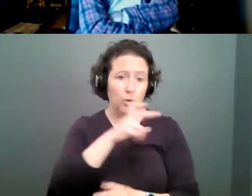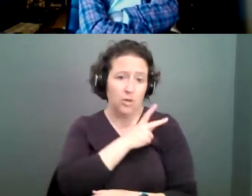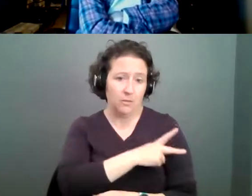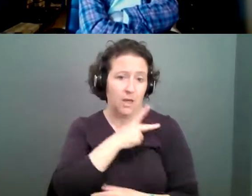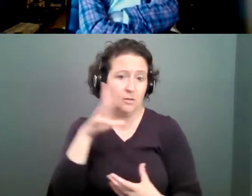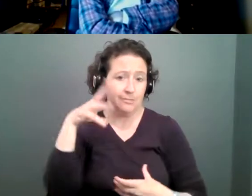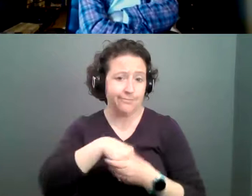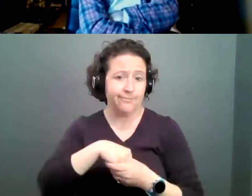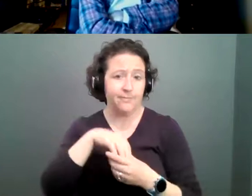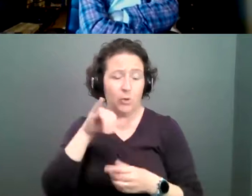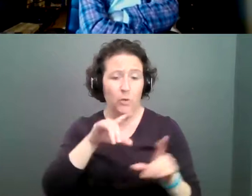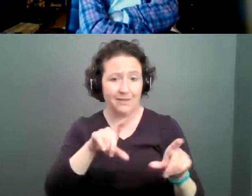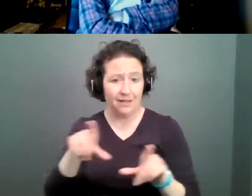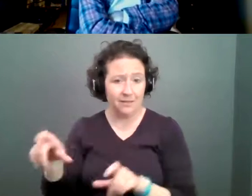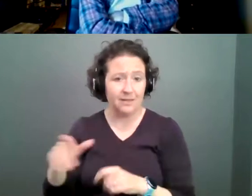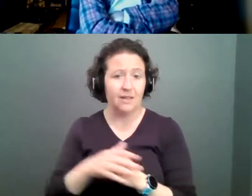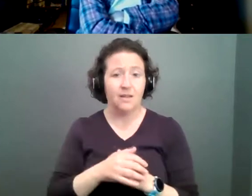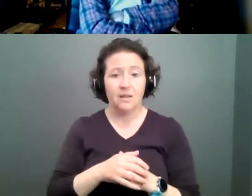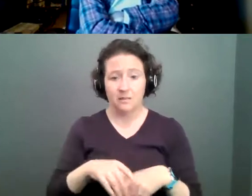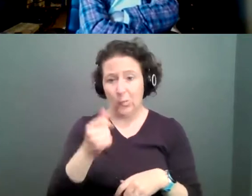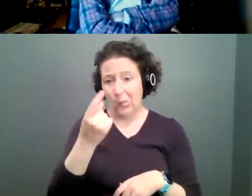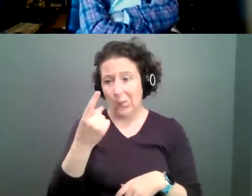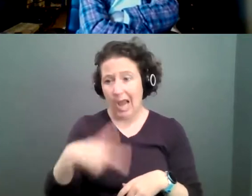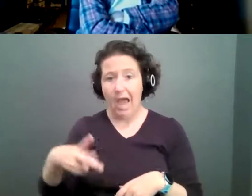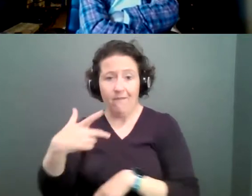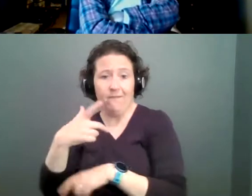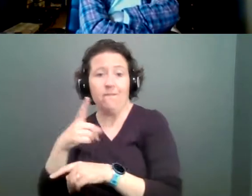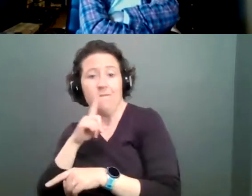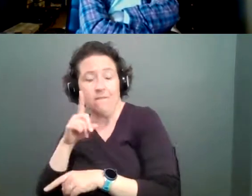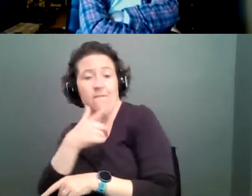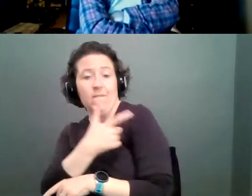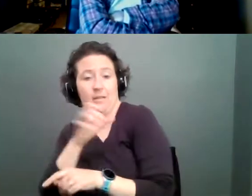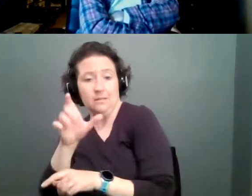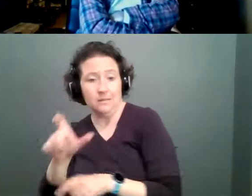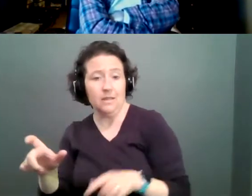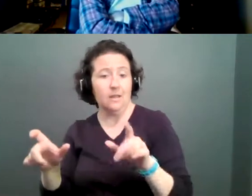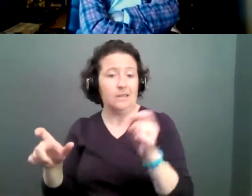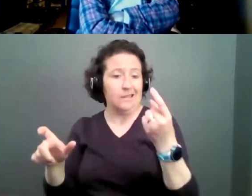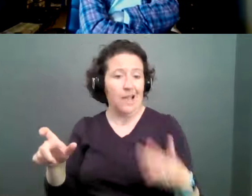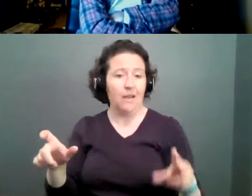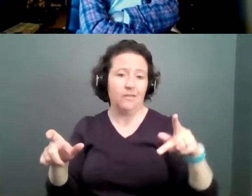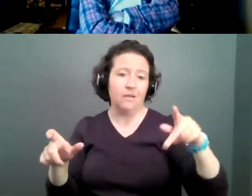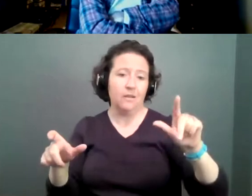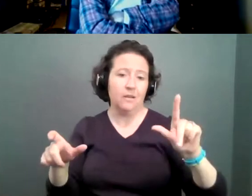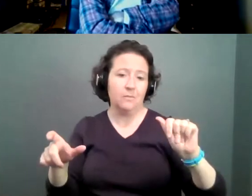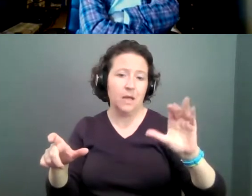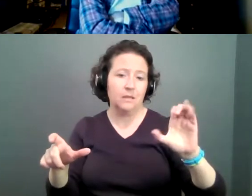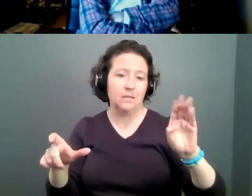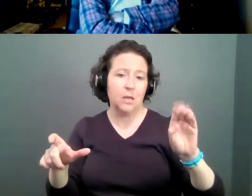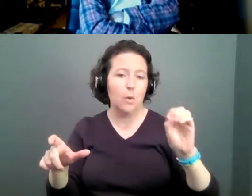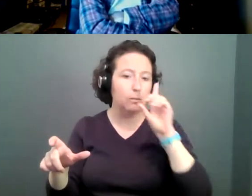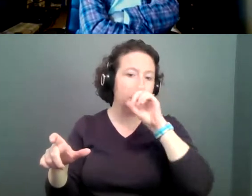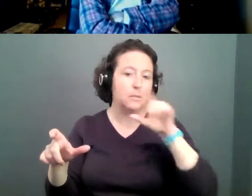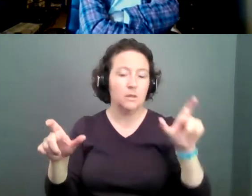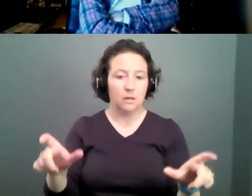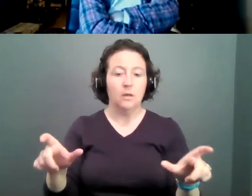included in these trials. Half of them received the vaccine and the other half were in the placebo group. And